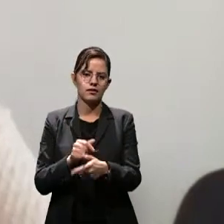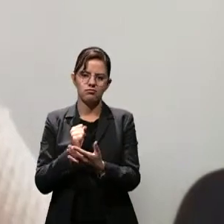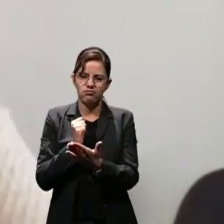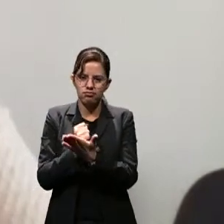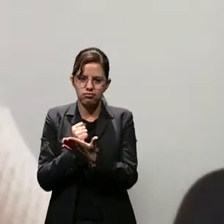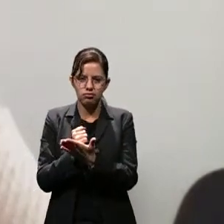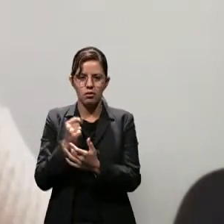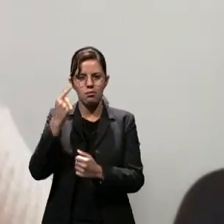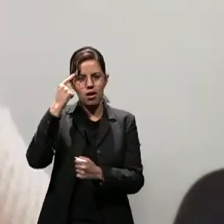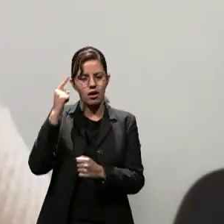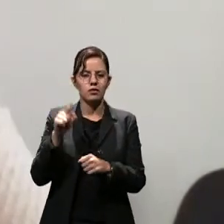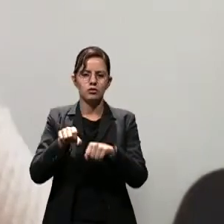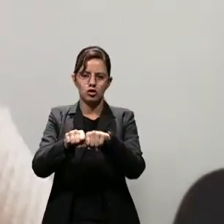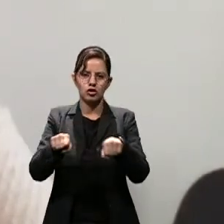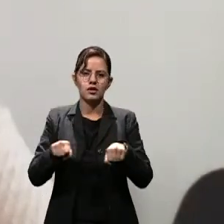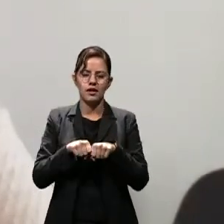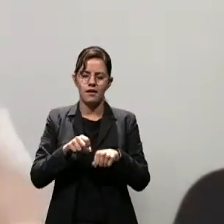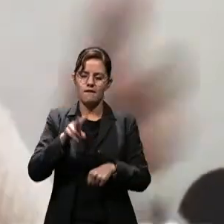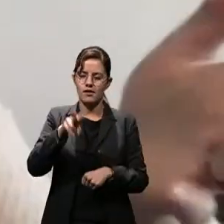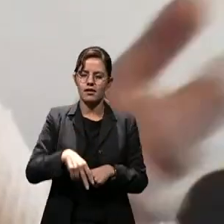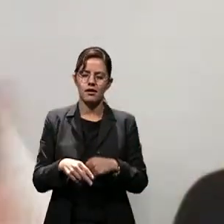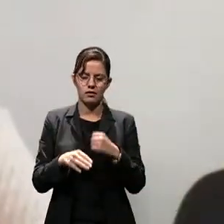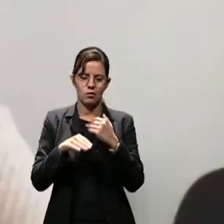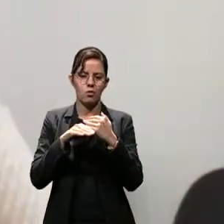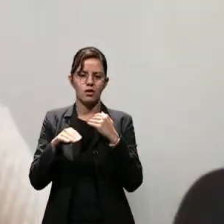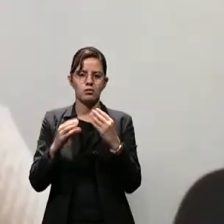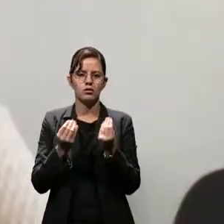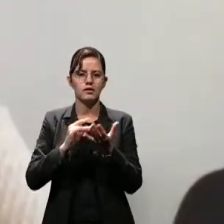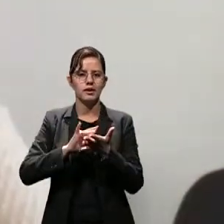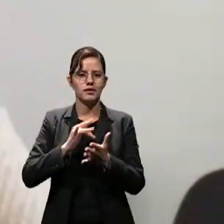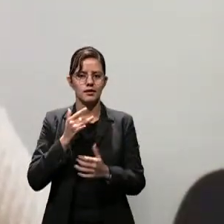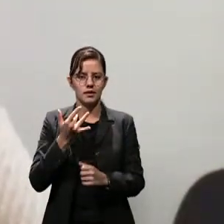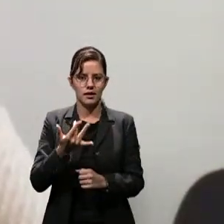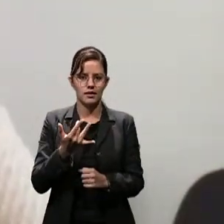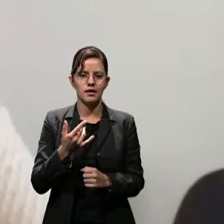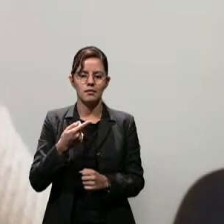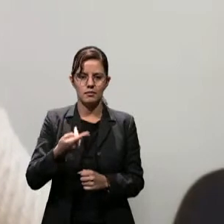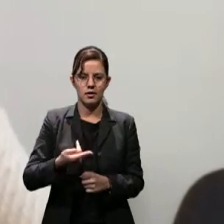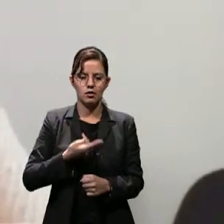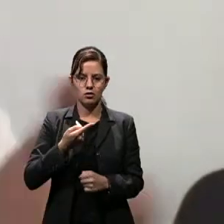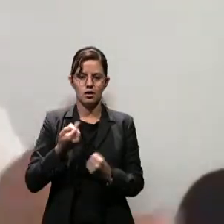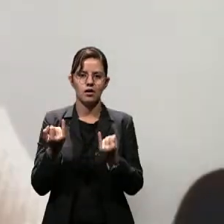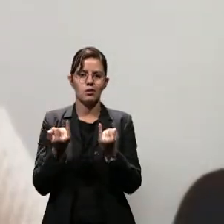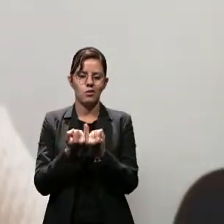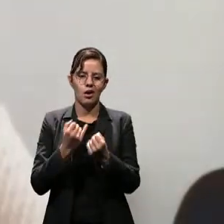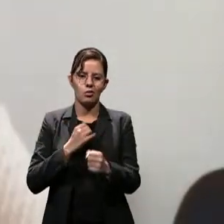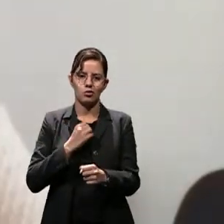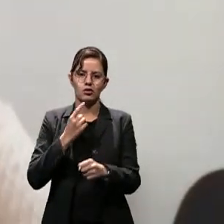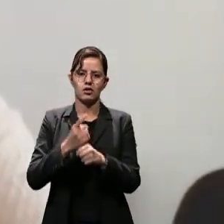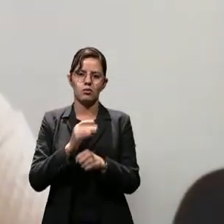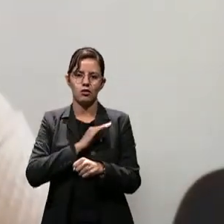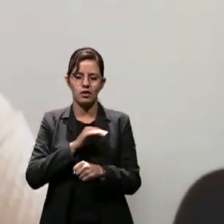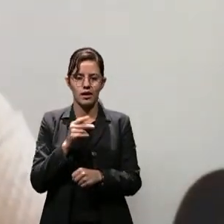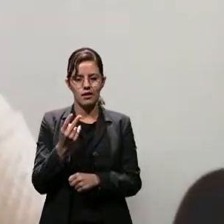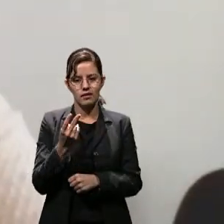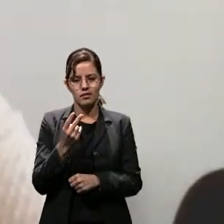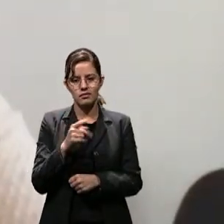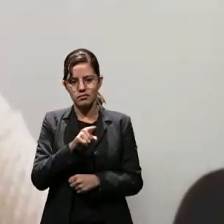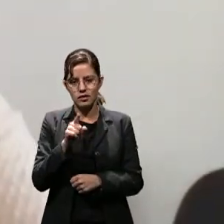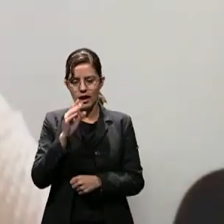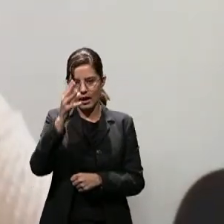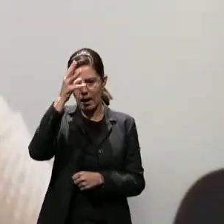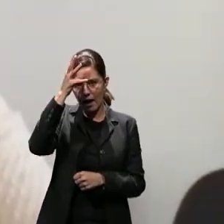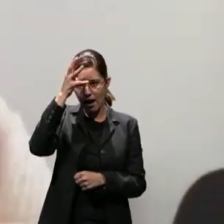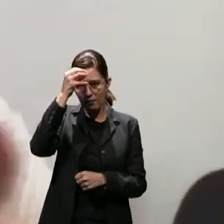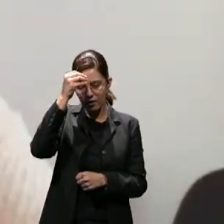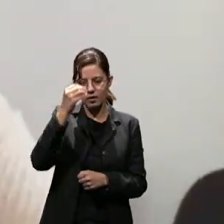all the other fields, which is necessary to create equalitarian society. Thank you very much for your question, for the opportunity